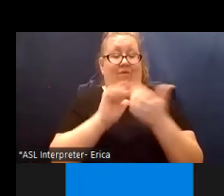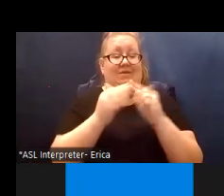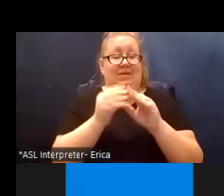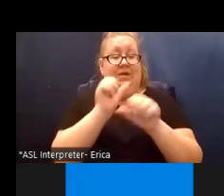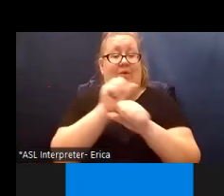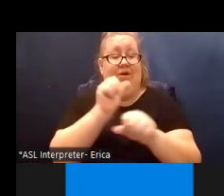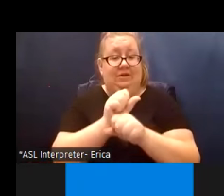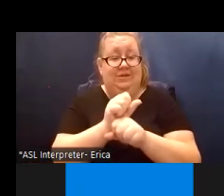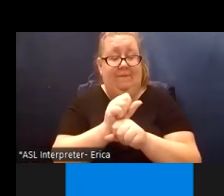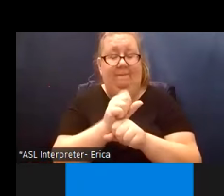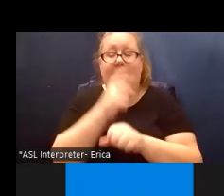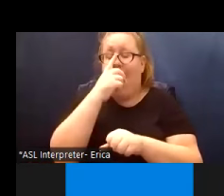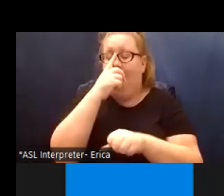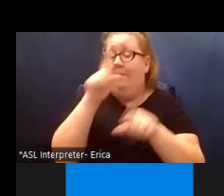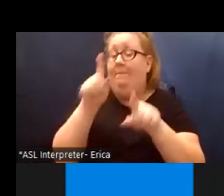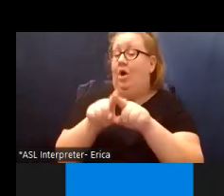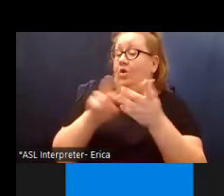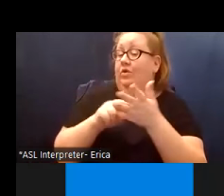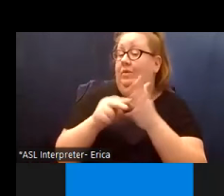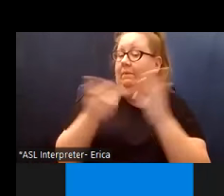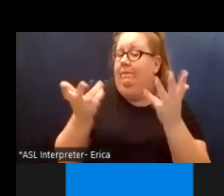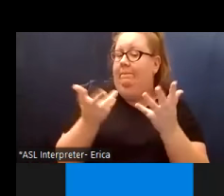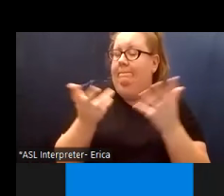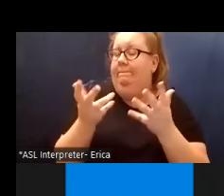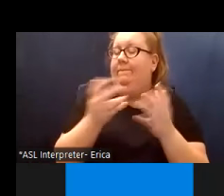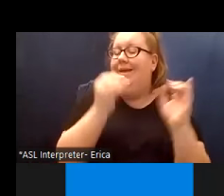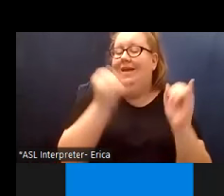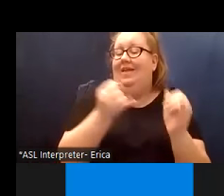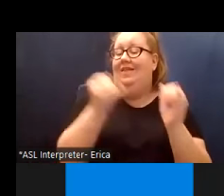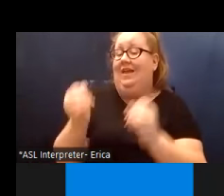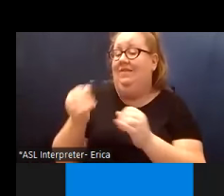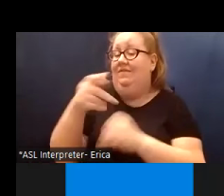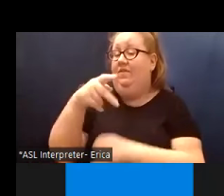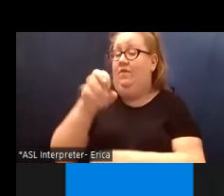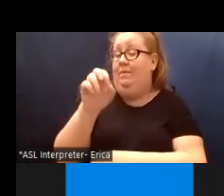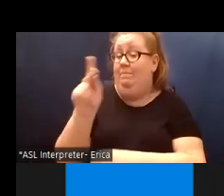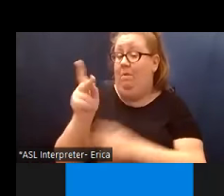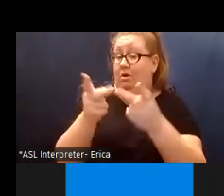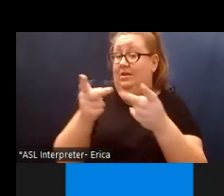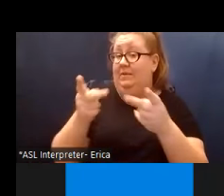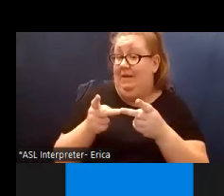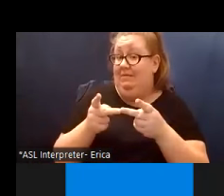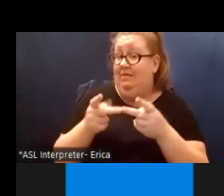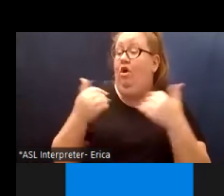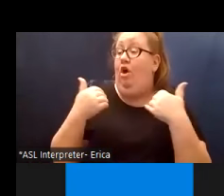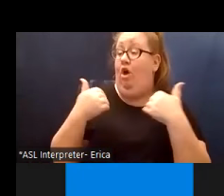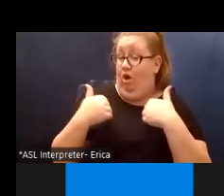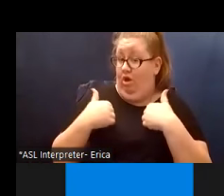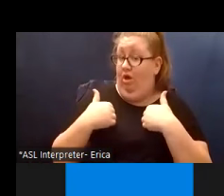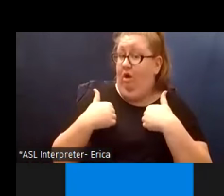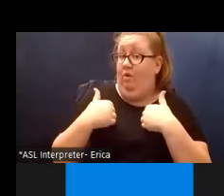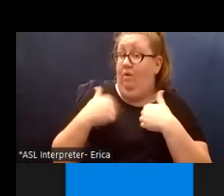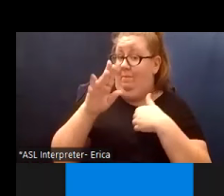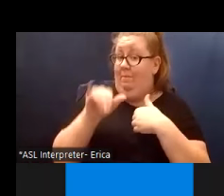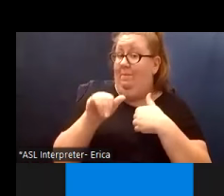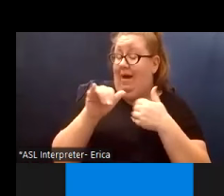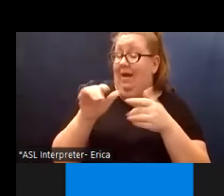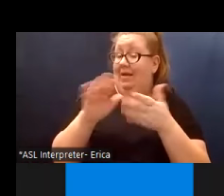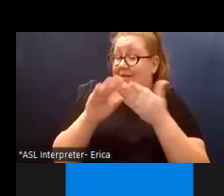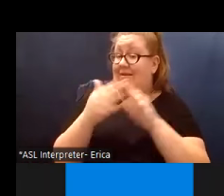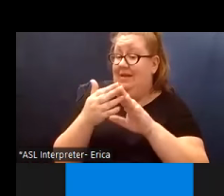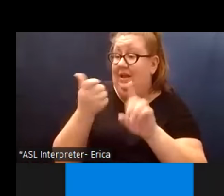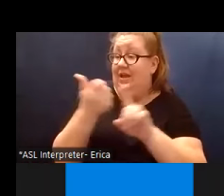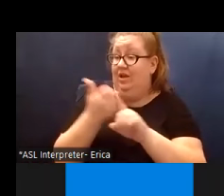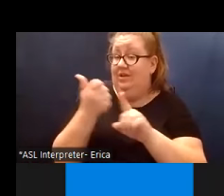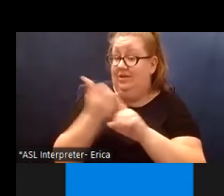would also mean, though, that the individual park spaces also owned by the city outside of Stephen